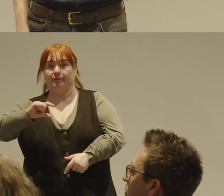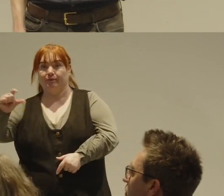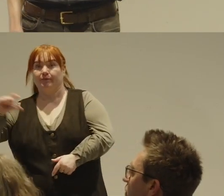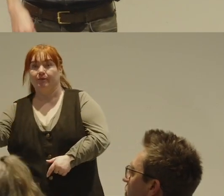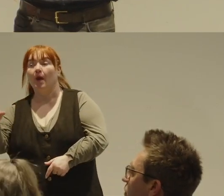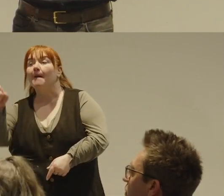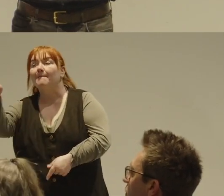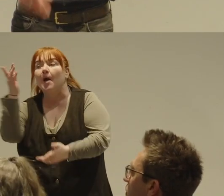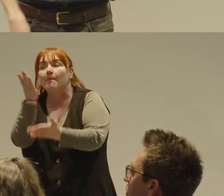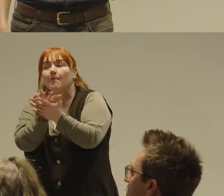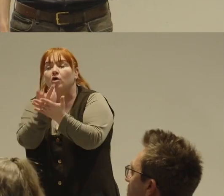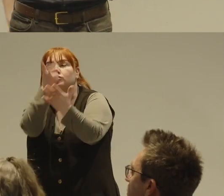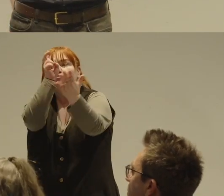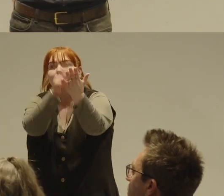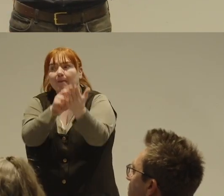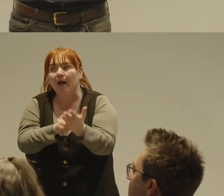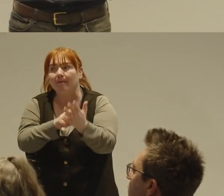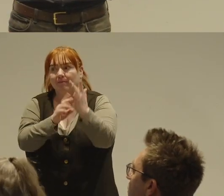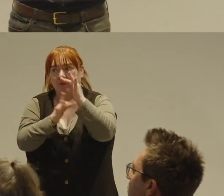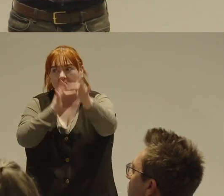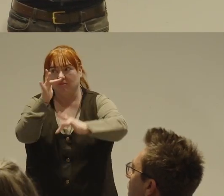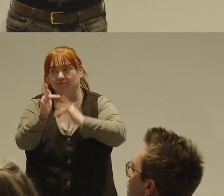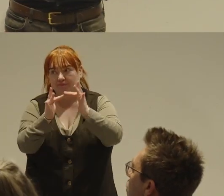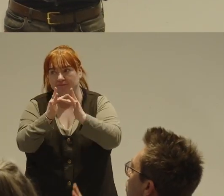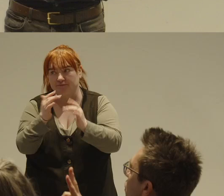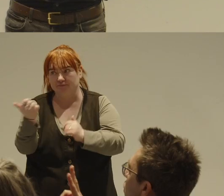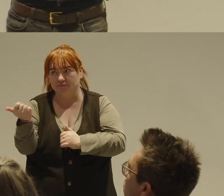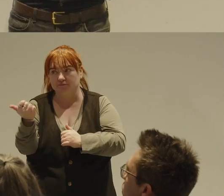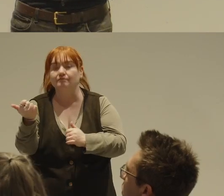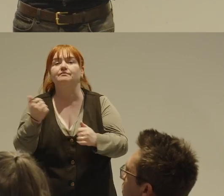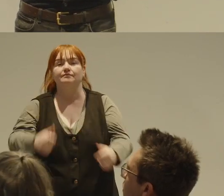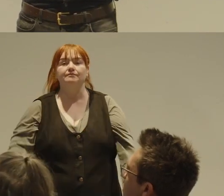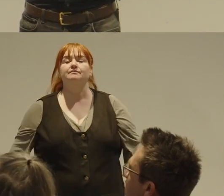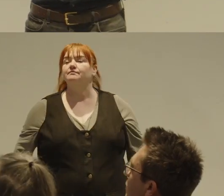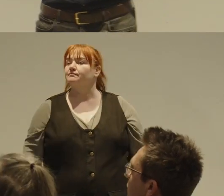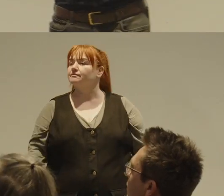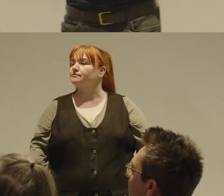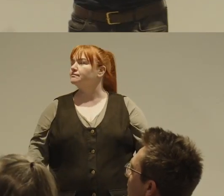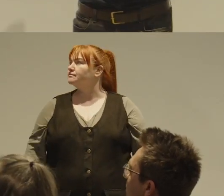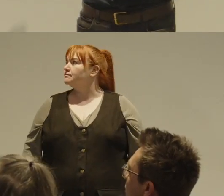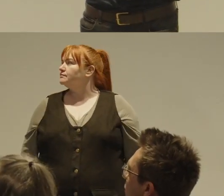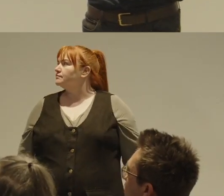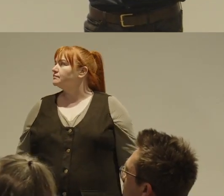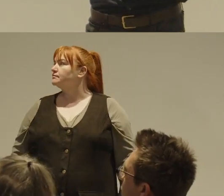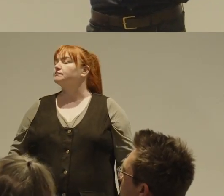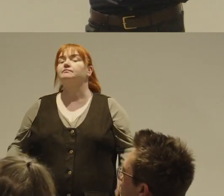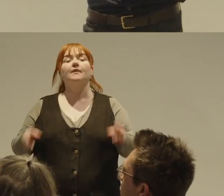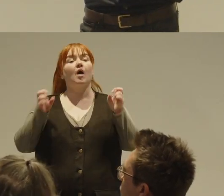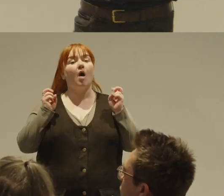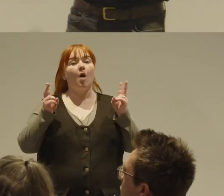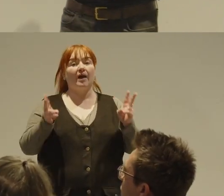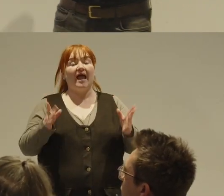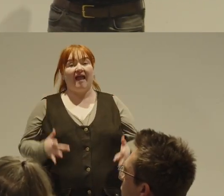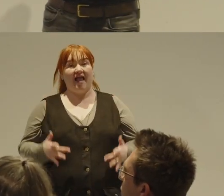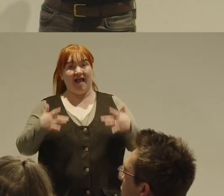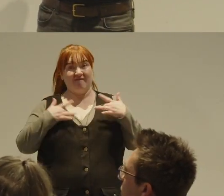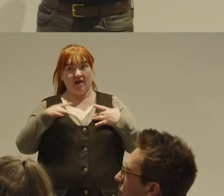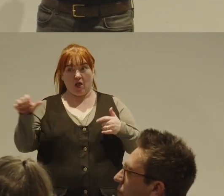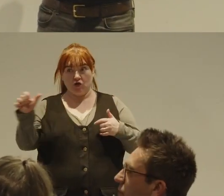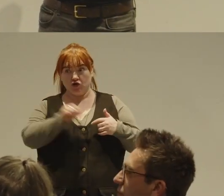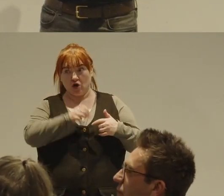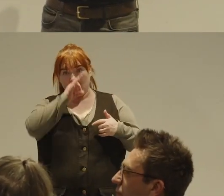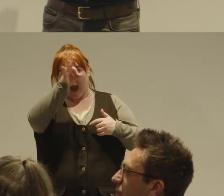portal, the online portal. Thank you. Thank you. Okay, I think we should go to our